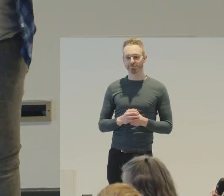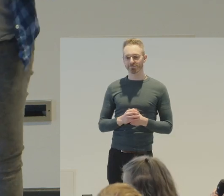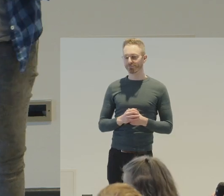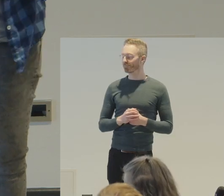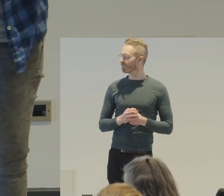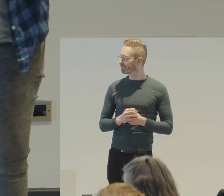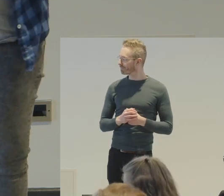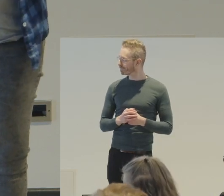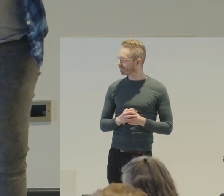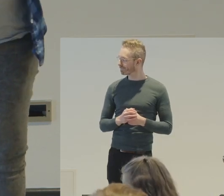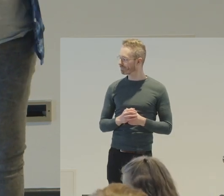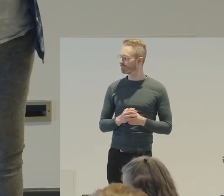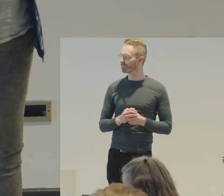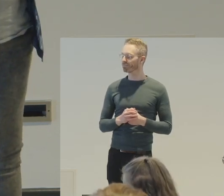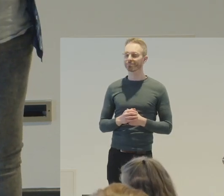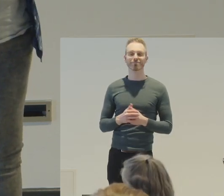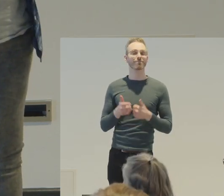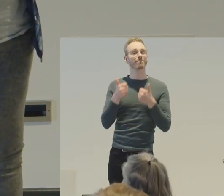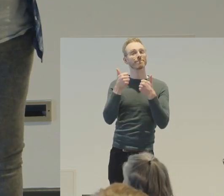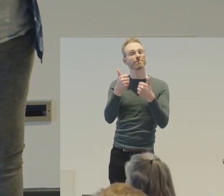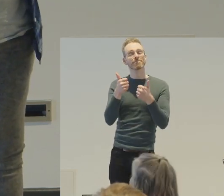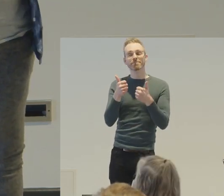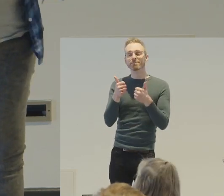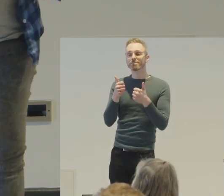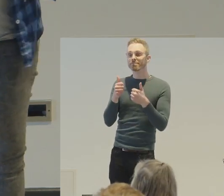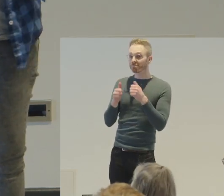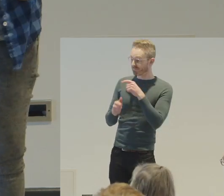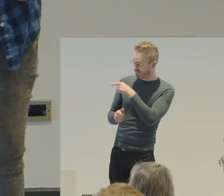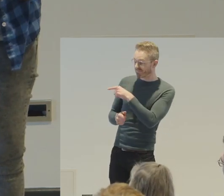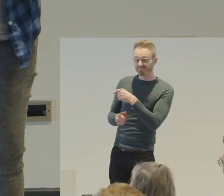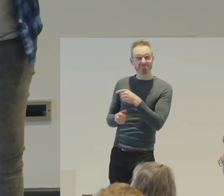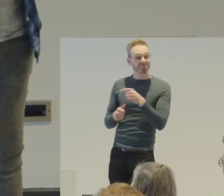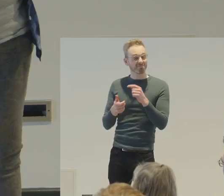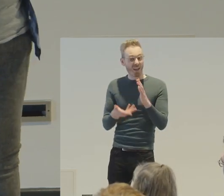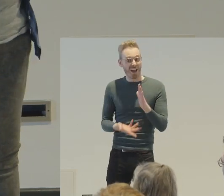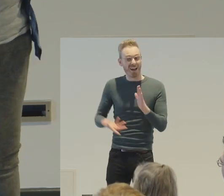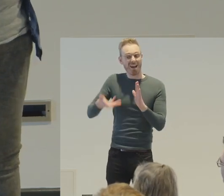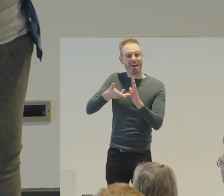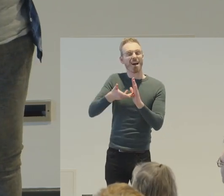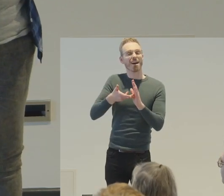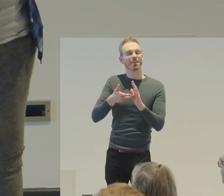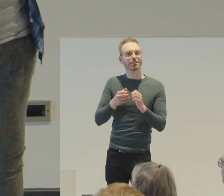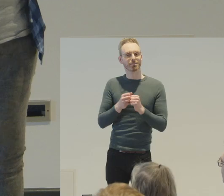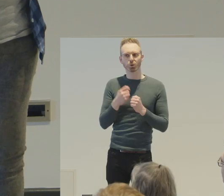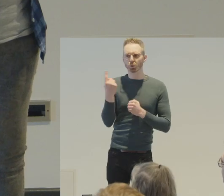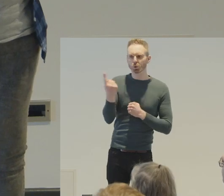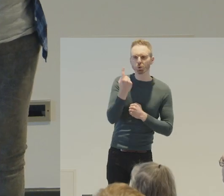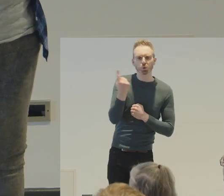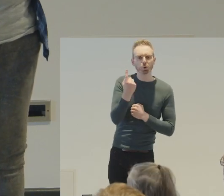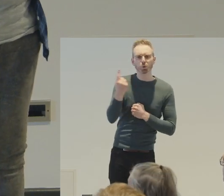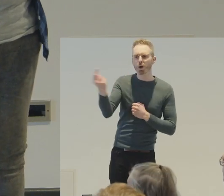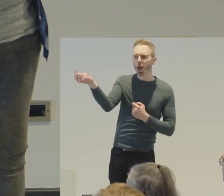Oh. And also, who else have we got in the room?